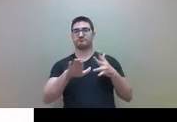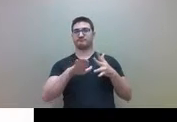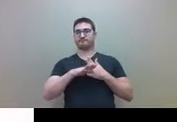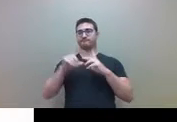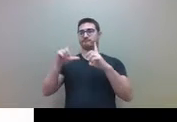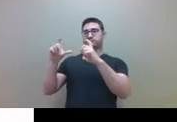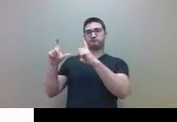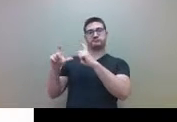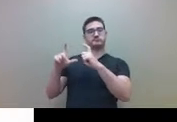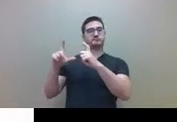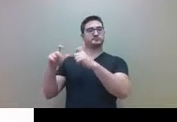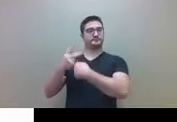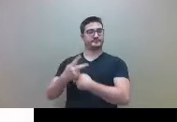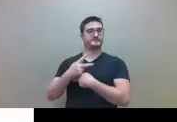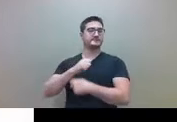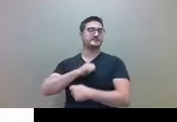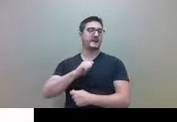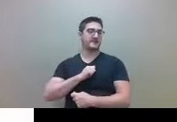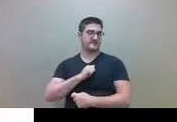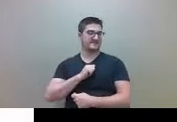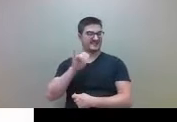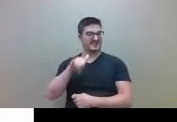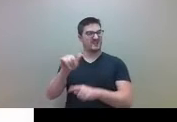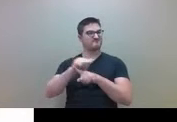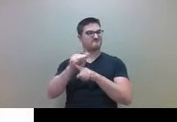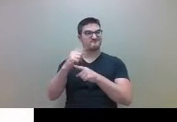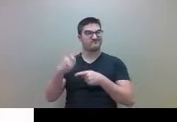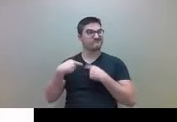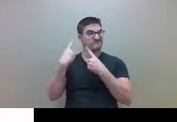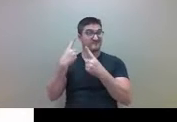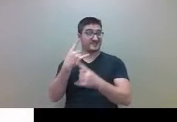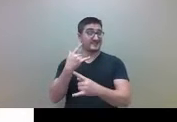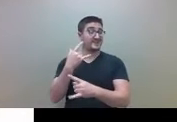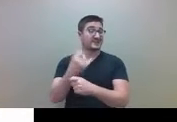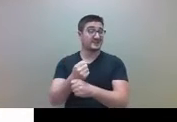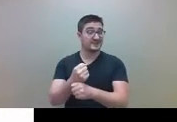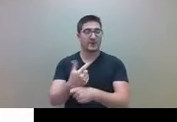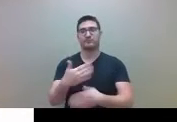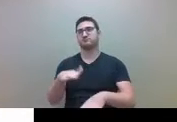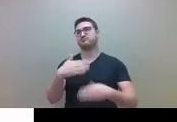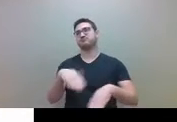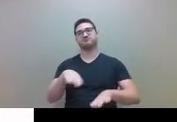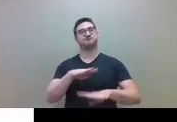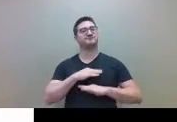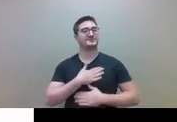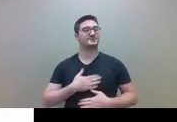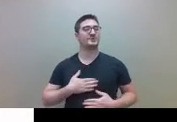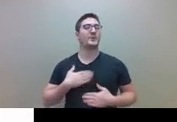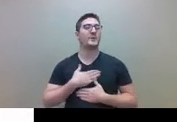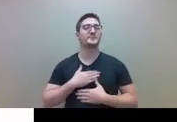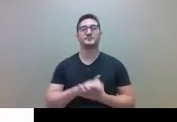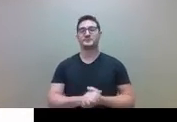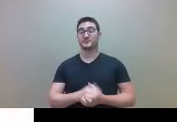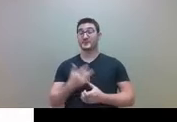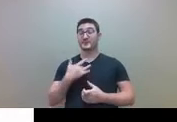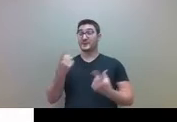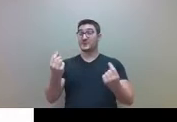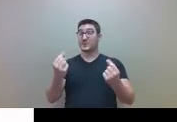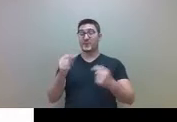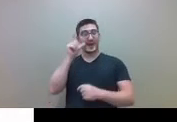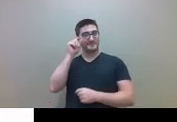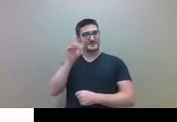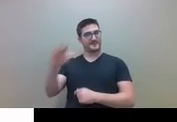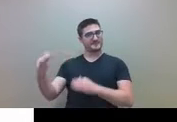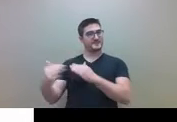So it's a real pleasure for me to engage in that. And you'll find me often at the Hamilton Beach watching the sunset and taking pictures.